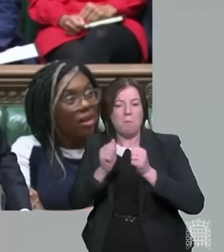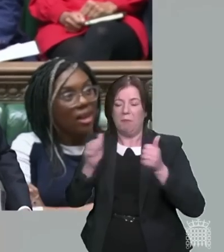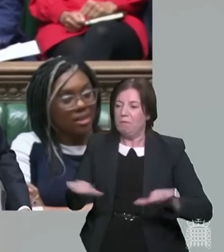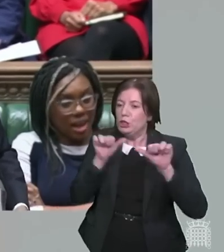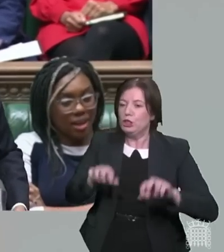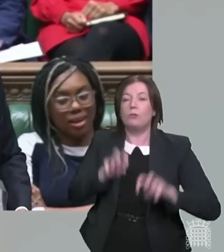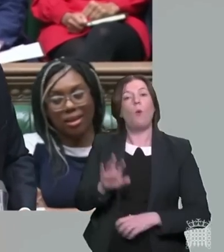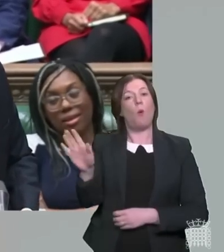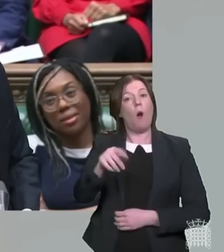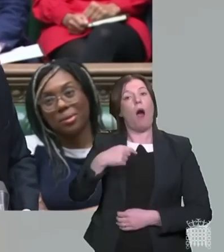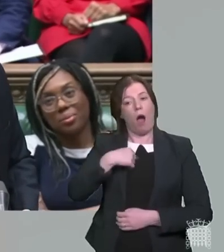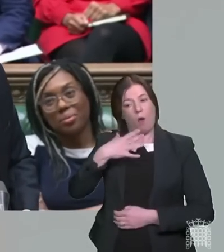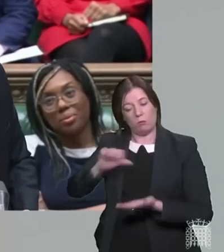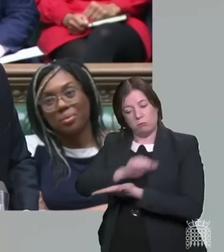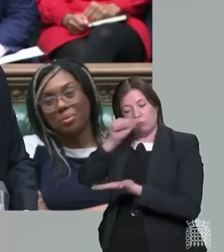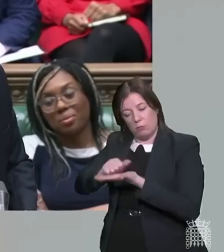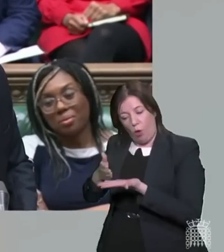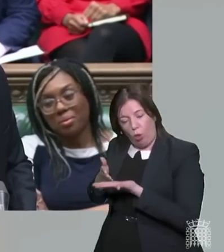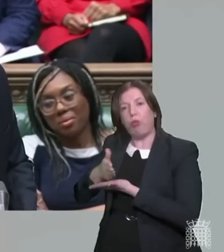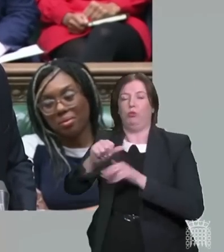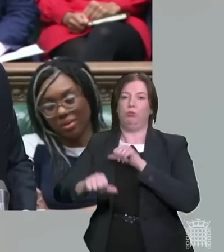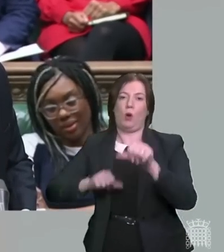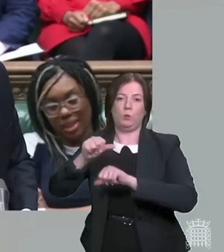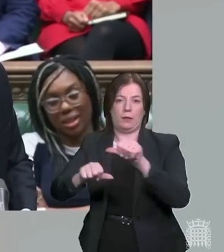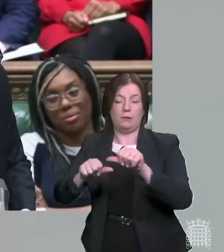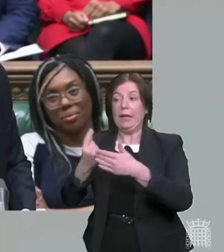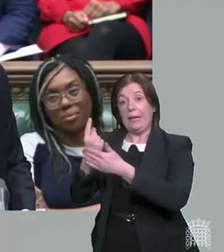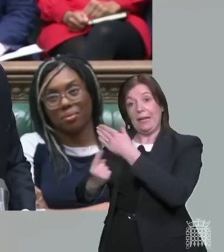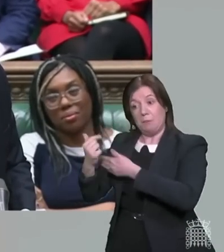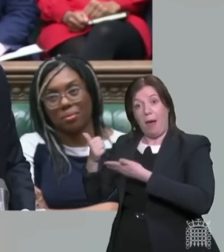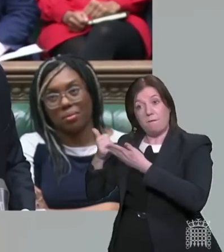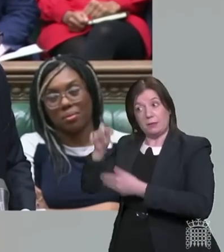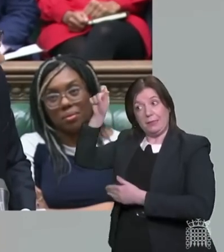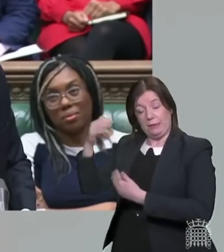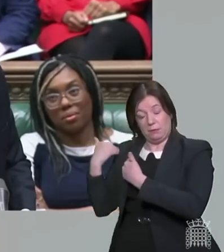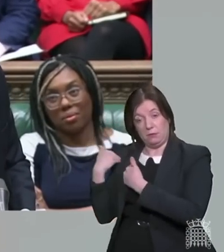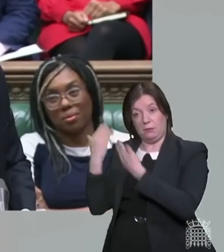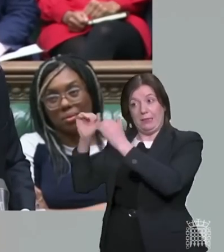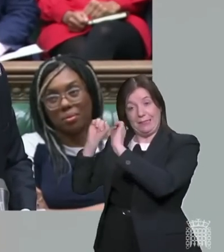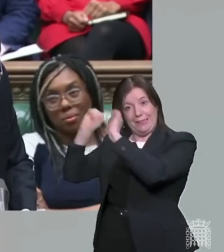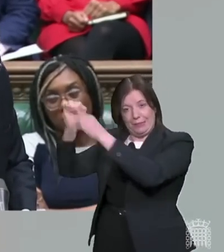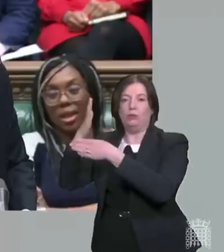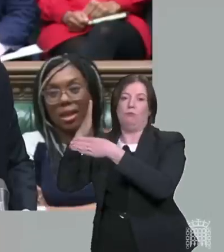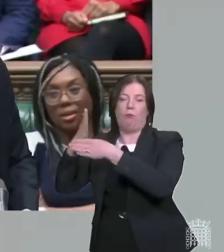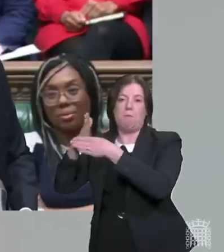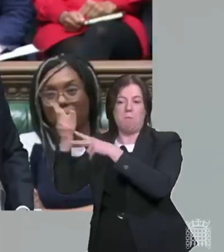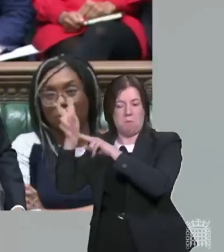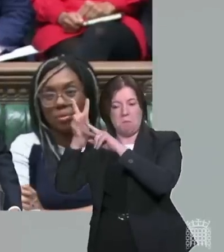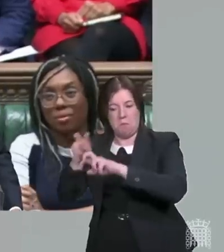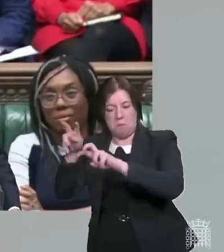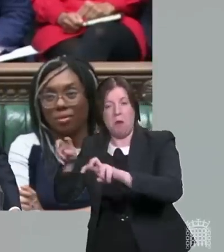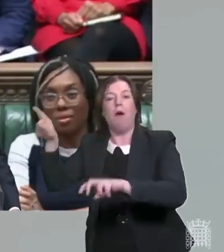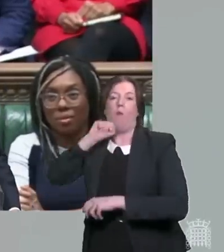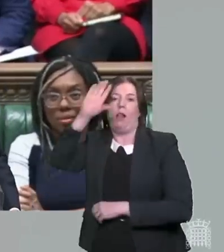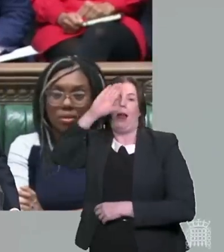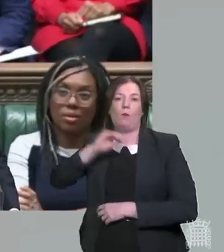That's why I appointed an independent adviser, and that's why the independent adviser is doing his job. But the